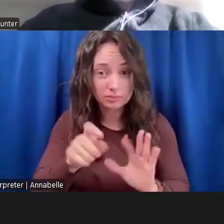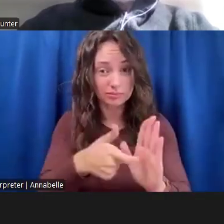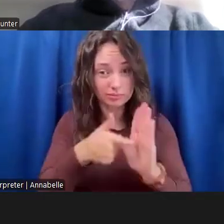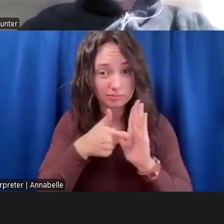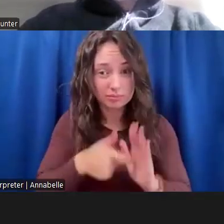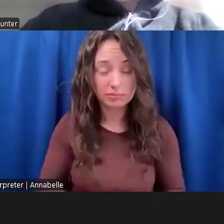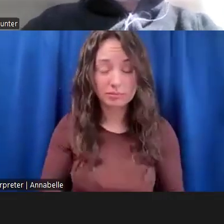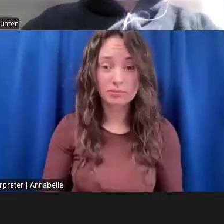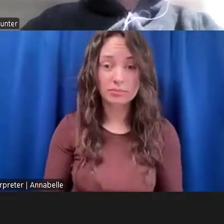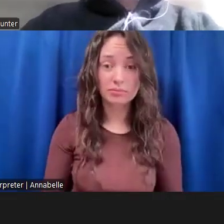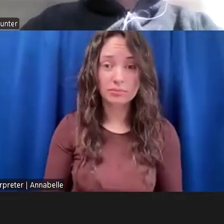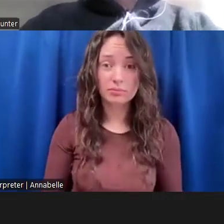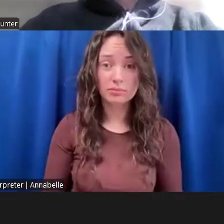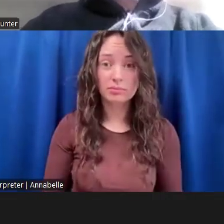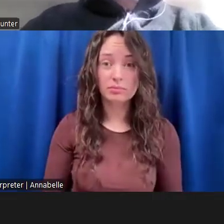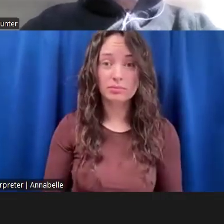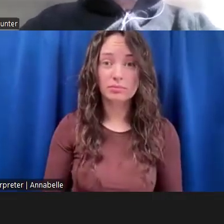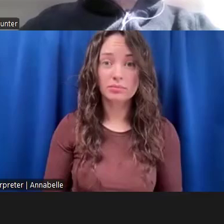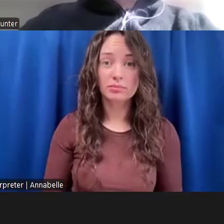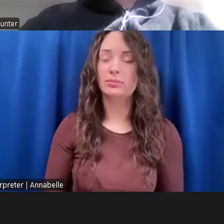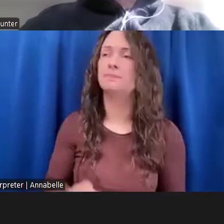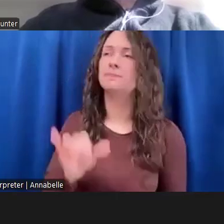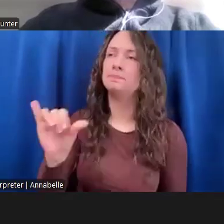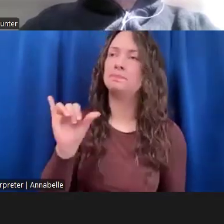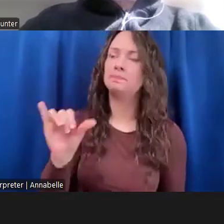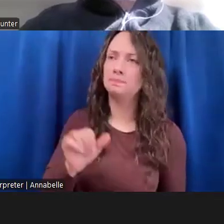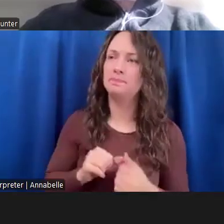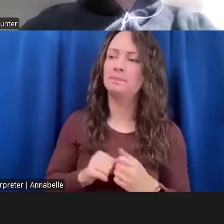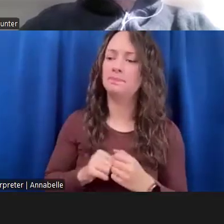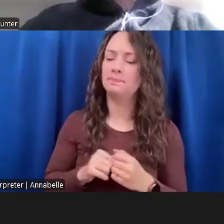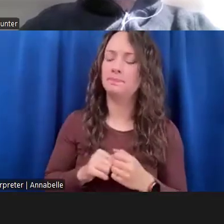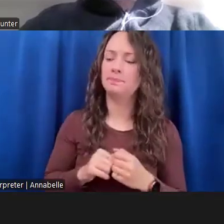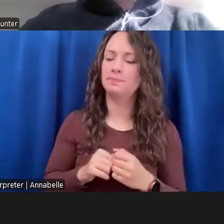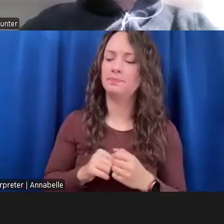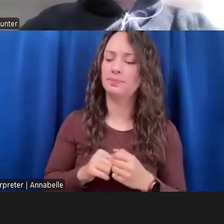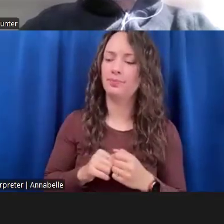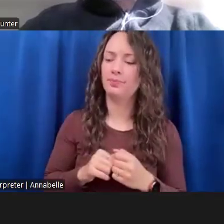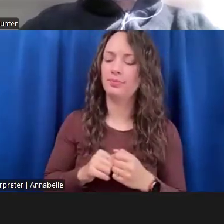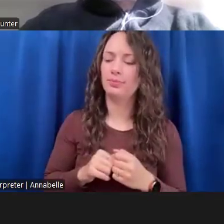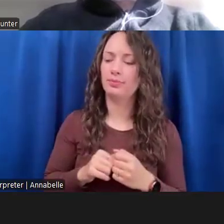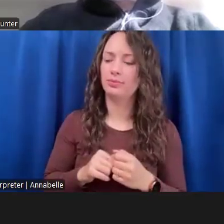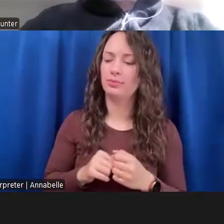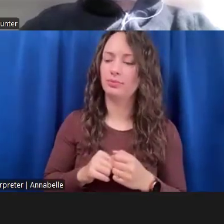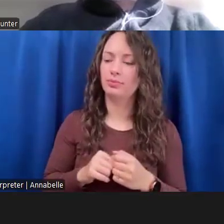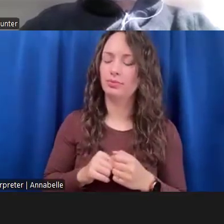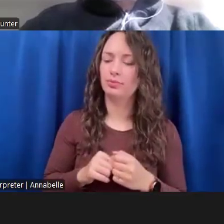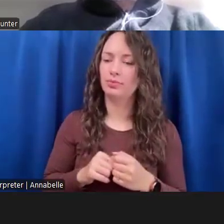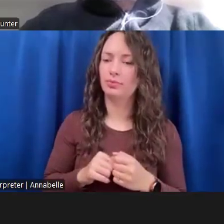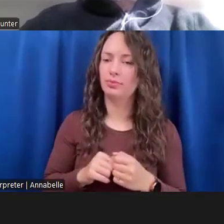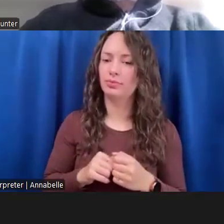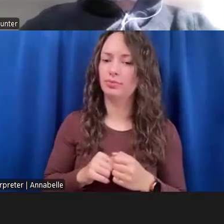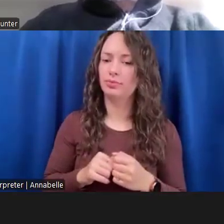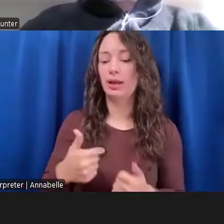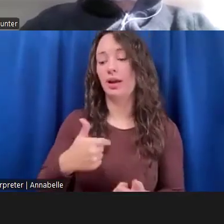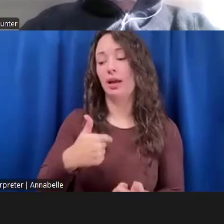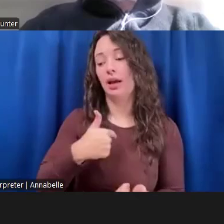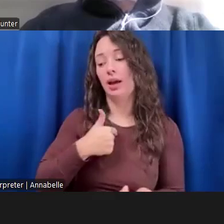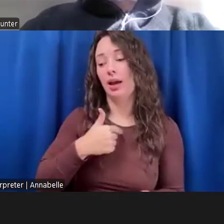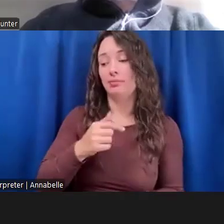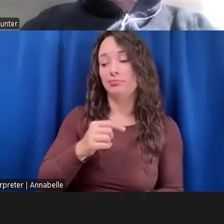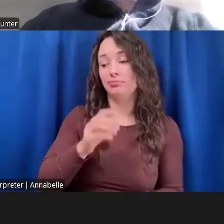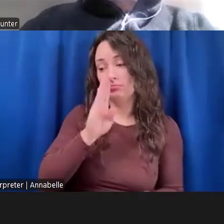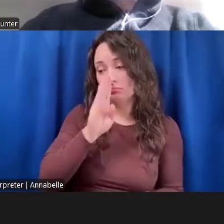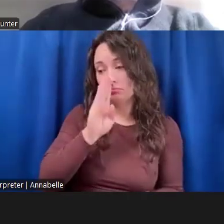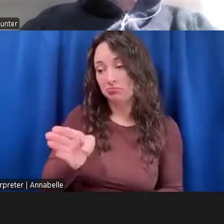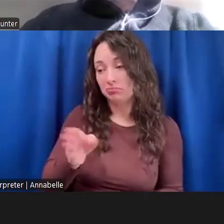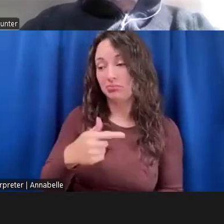I guess I have strong feelings about that. I'll jump on that one too. I think I'll be bold and say I think we've lost a lot